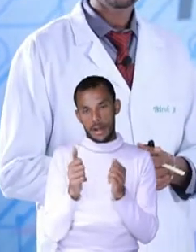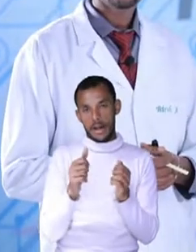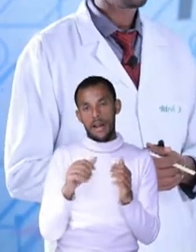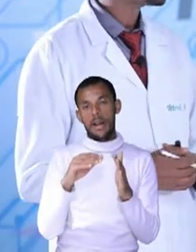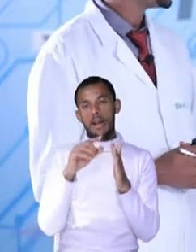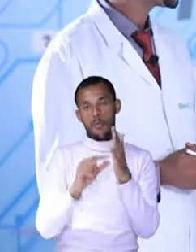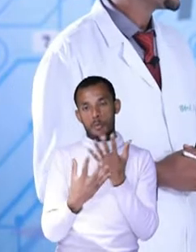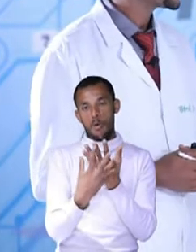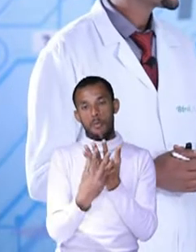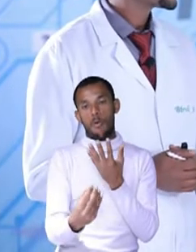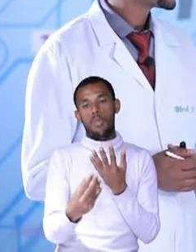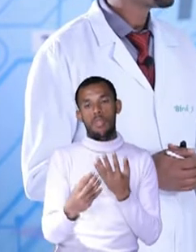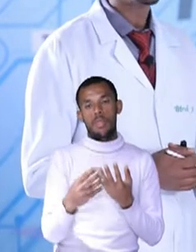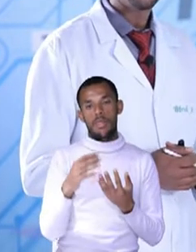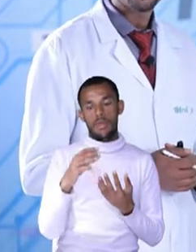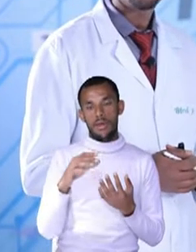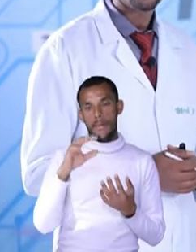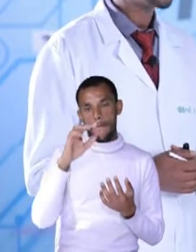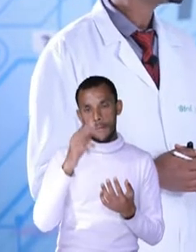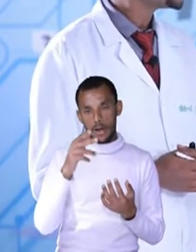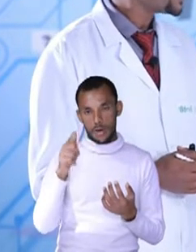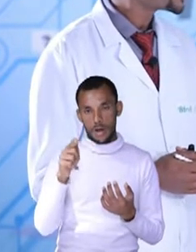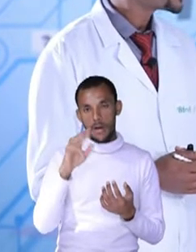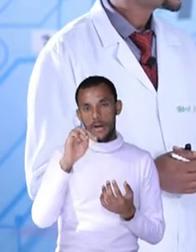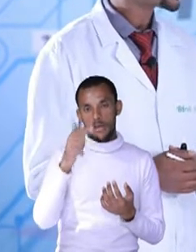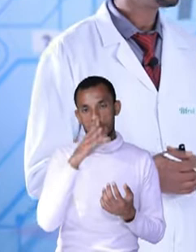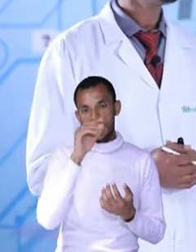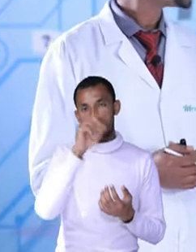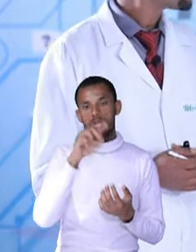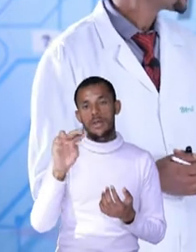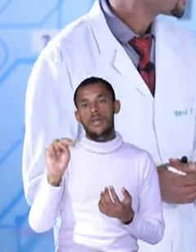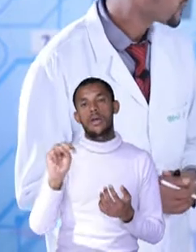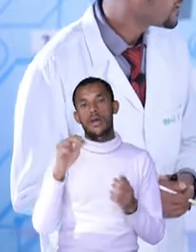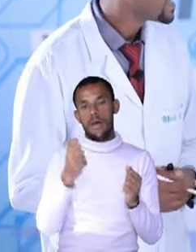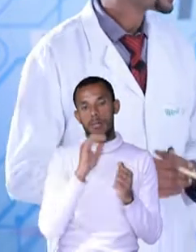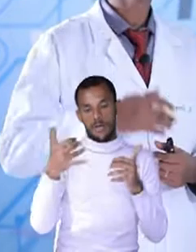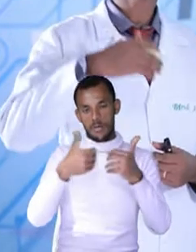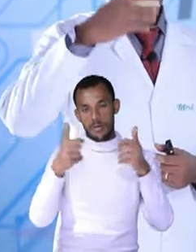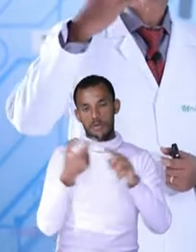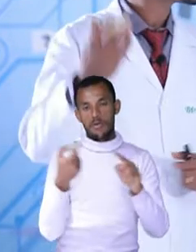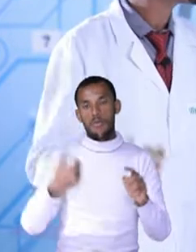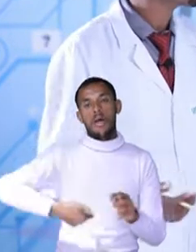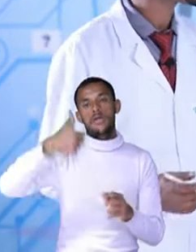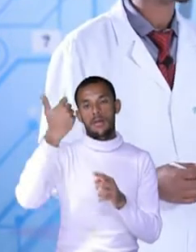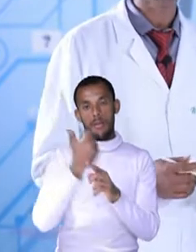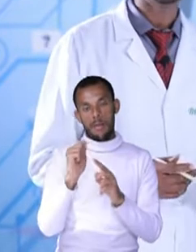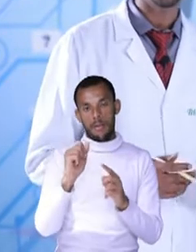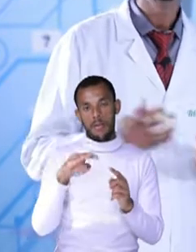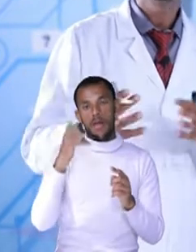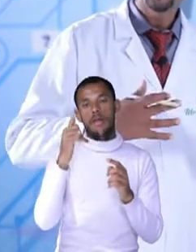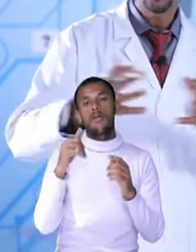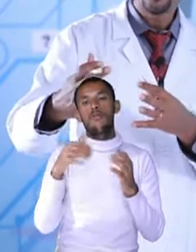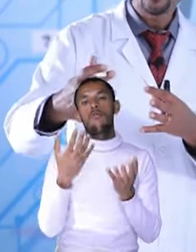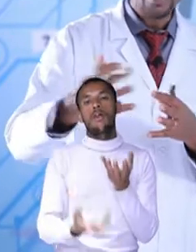as mercury, magnesium, and zinc can be separated from other metals by fractional